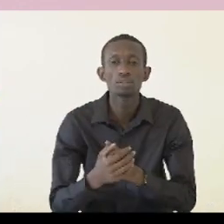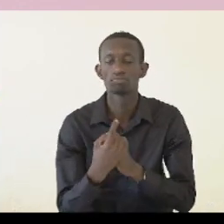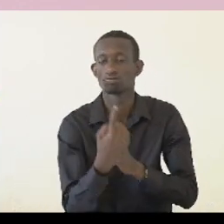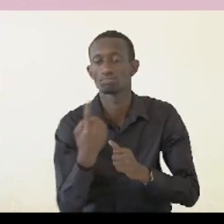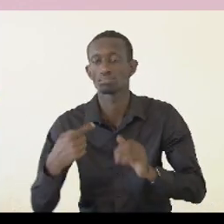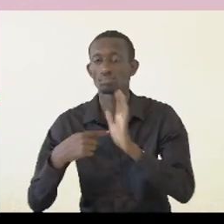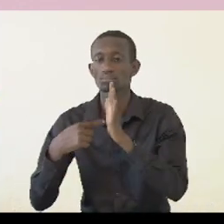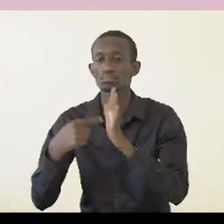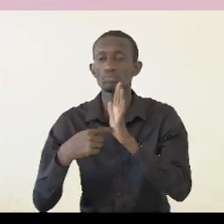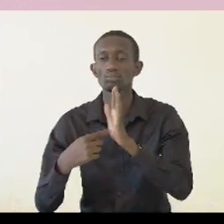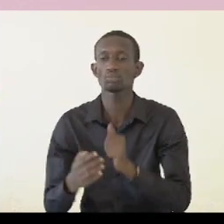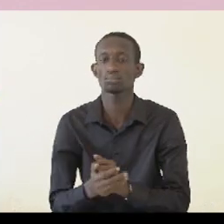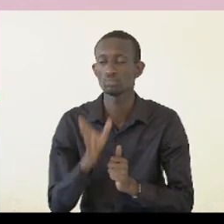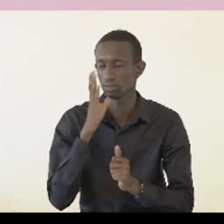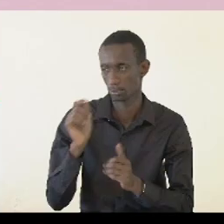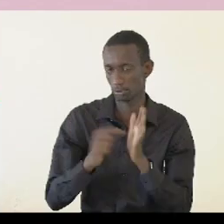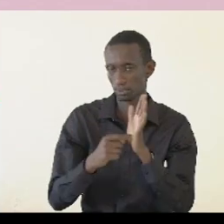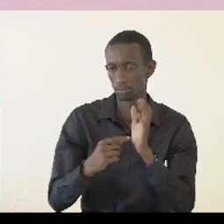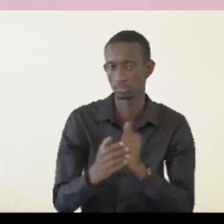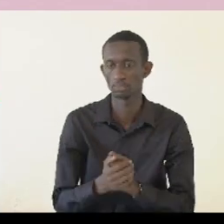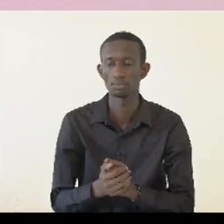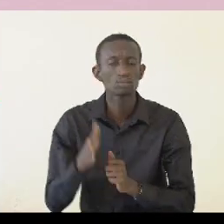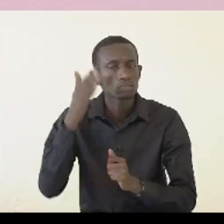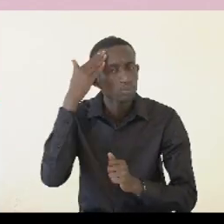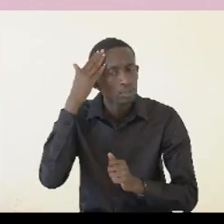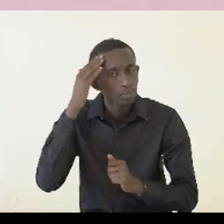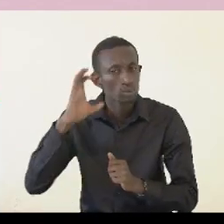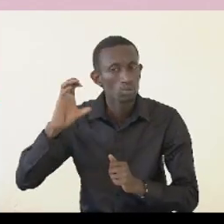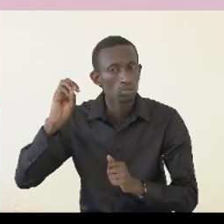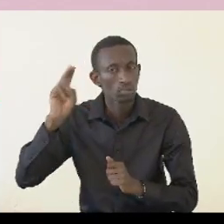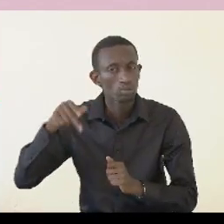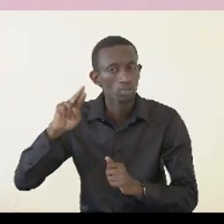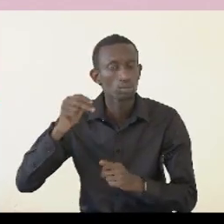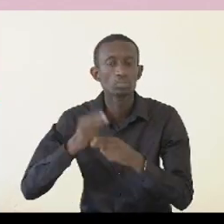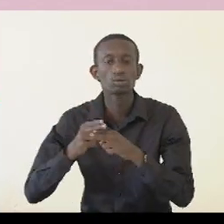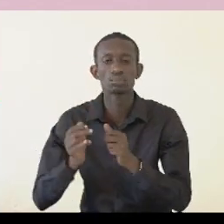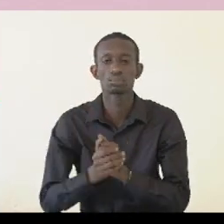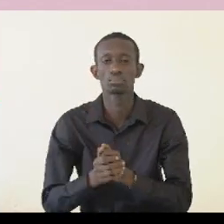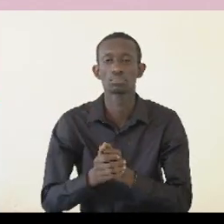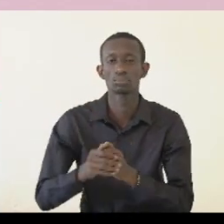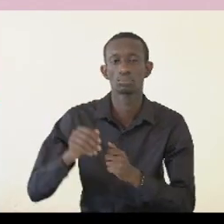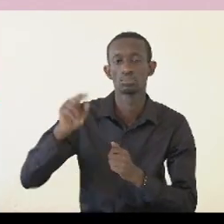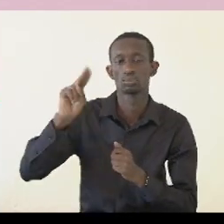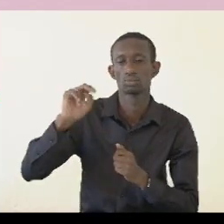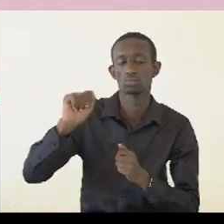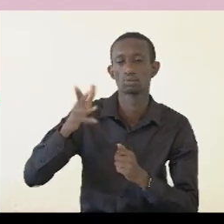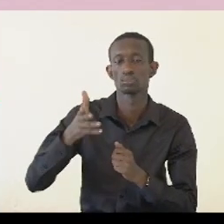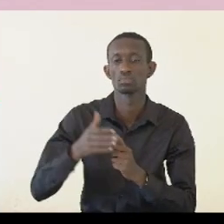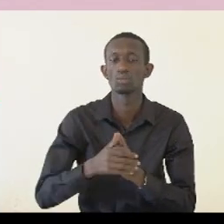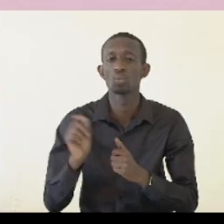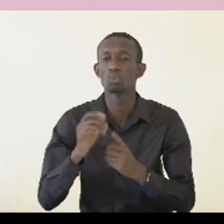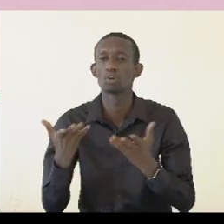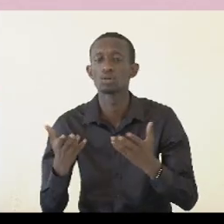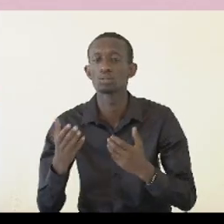an example. We know the compound we call sodium chloride, the table salt. How do we